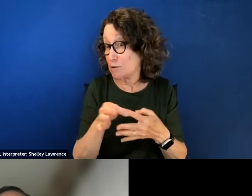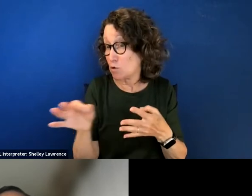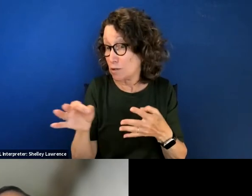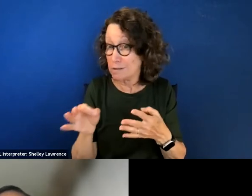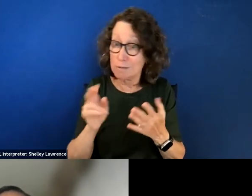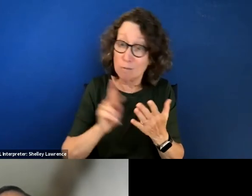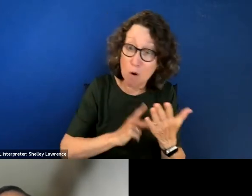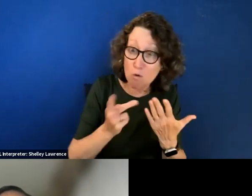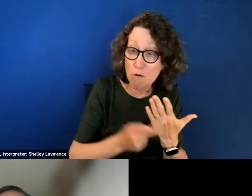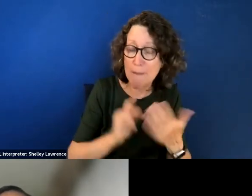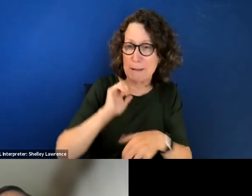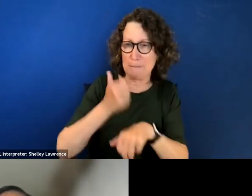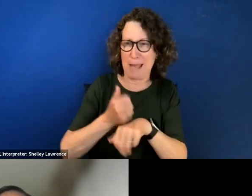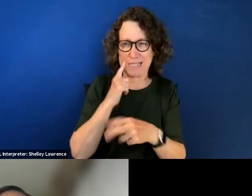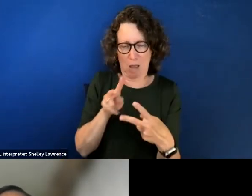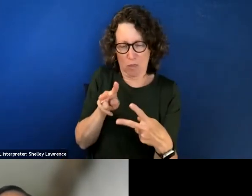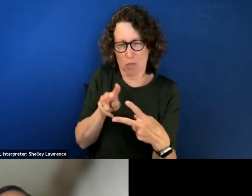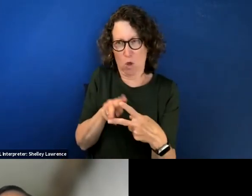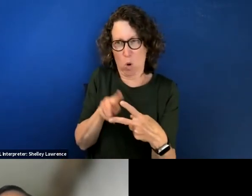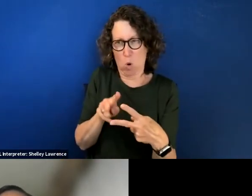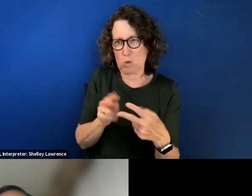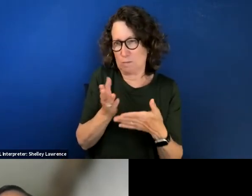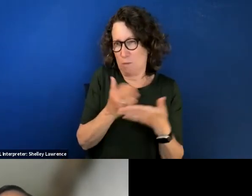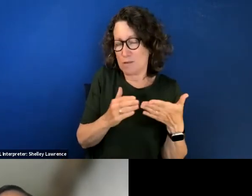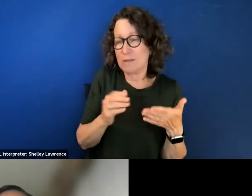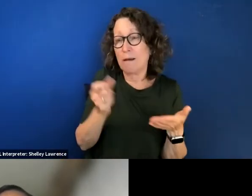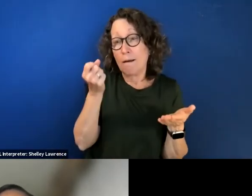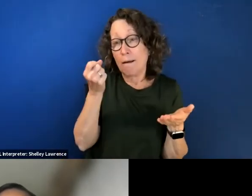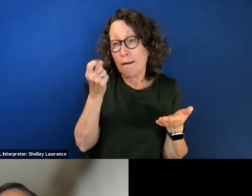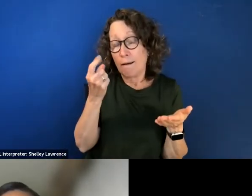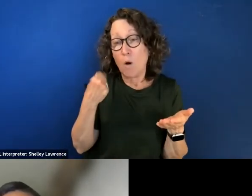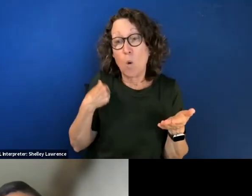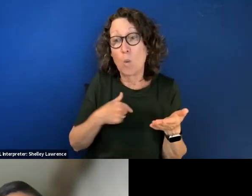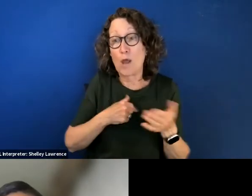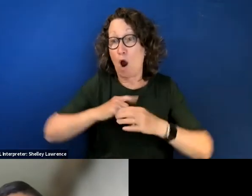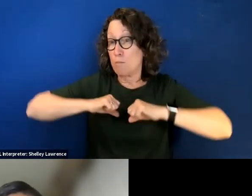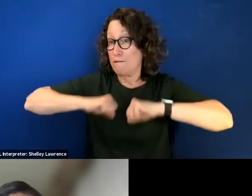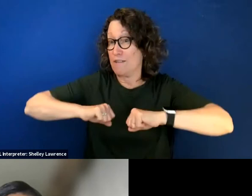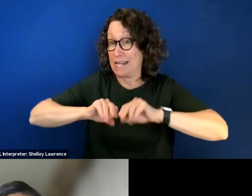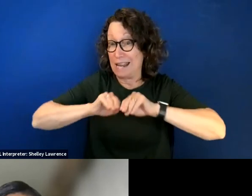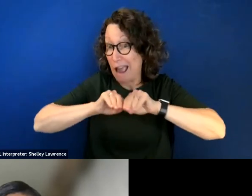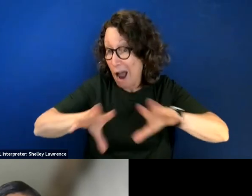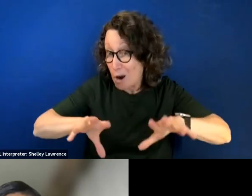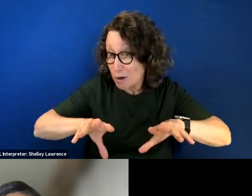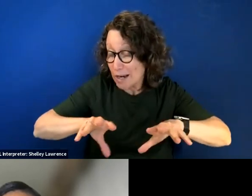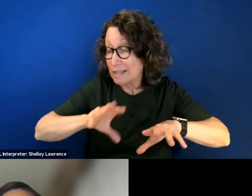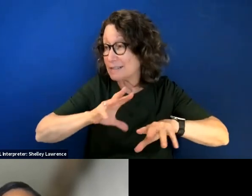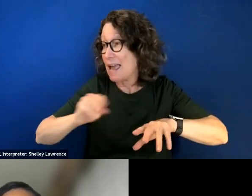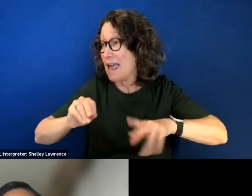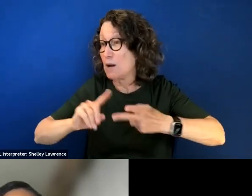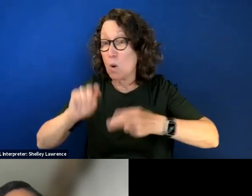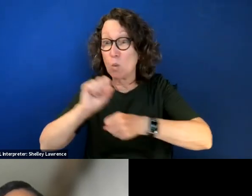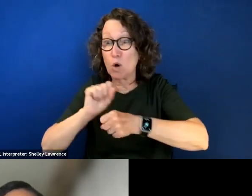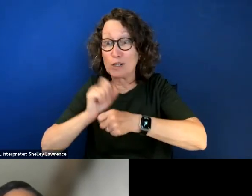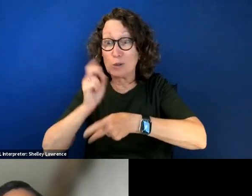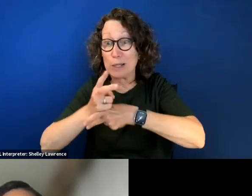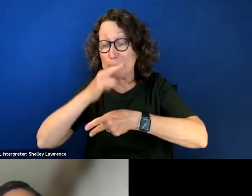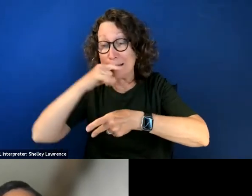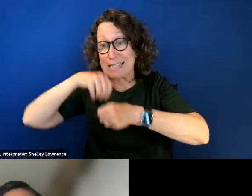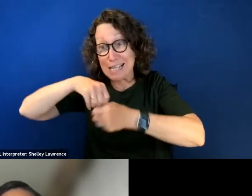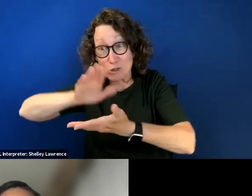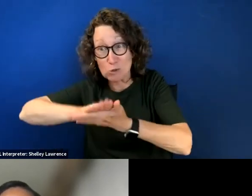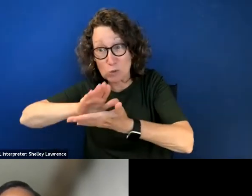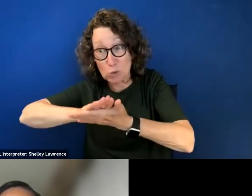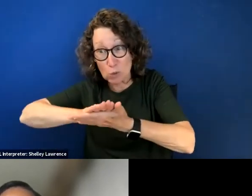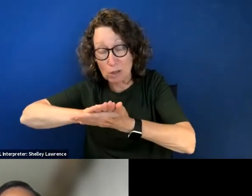program based on those two aspects, knowing that when we're preventing outbreaks and we're working to keep kids in school,